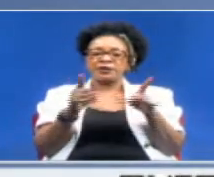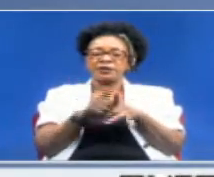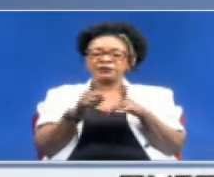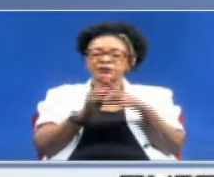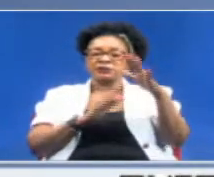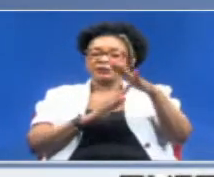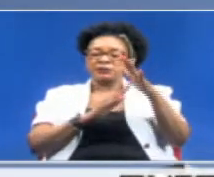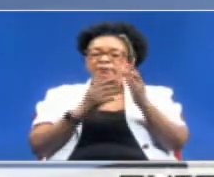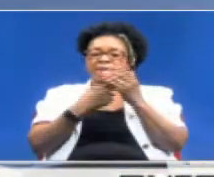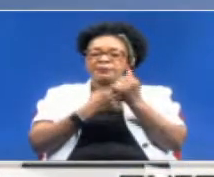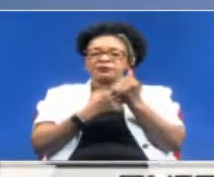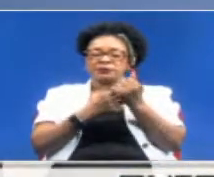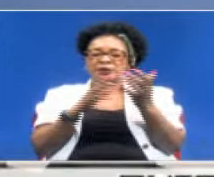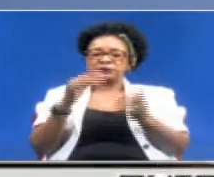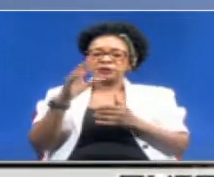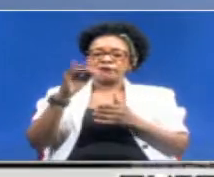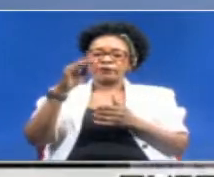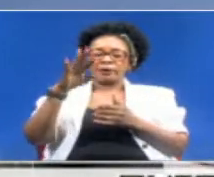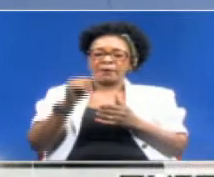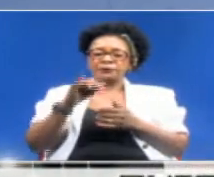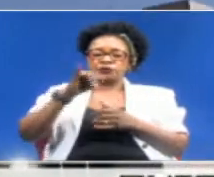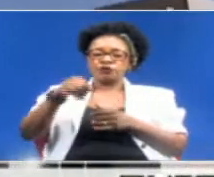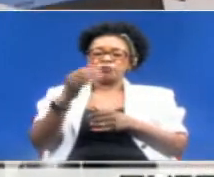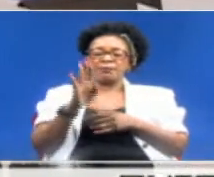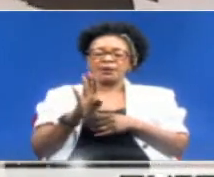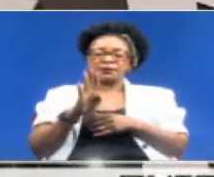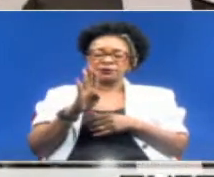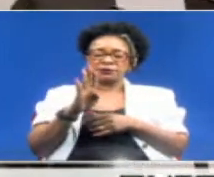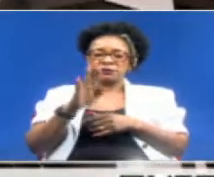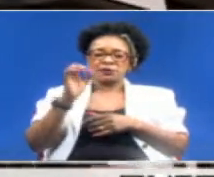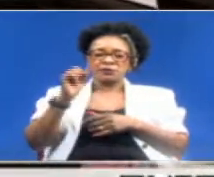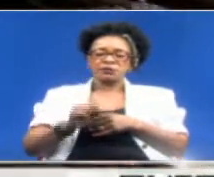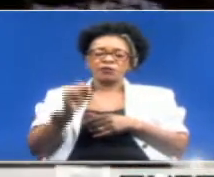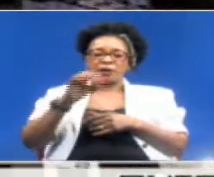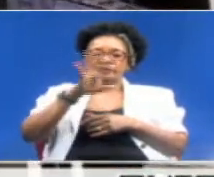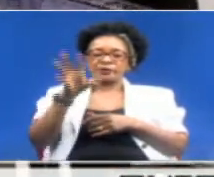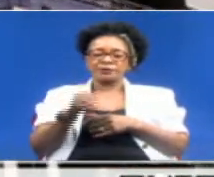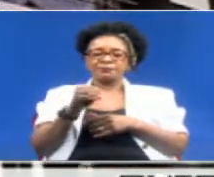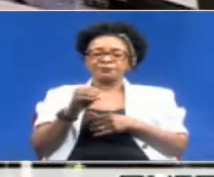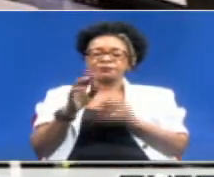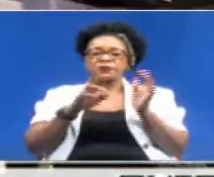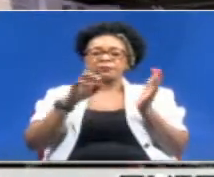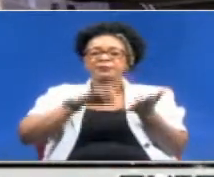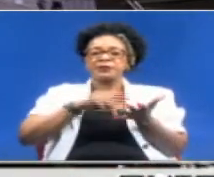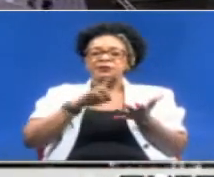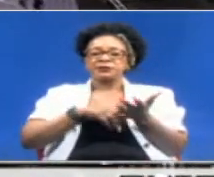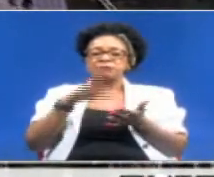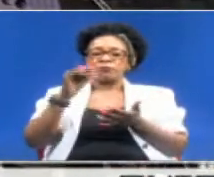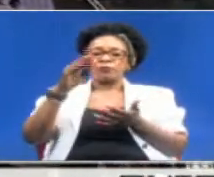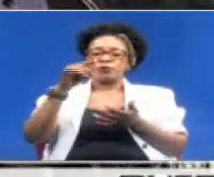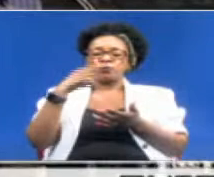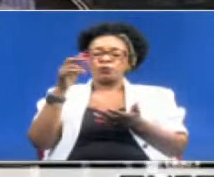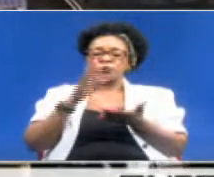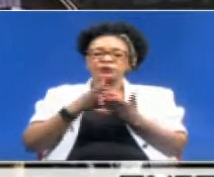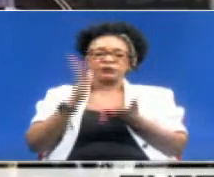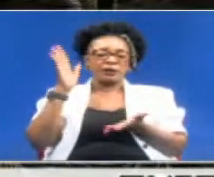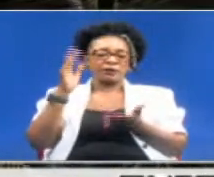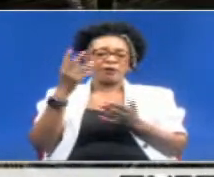at AFCOP Investments, Johannesburg, South Africa. Watanga replaces Githimburu, who resigned in February after